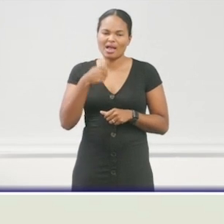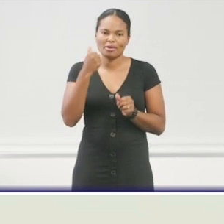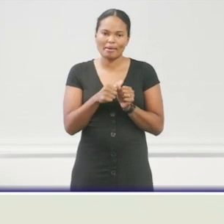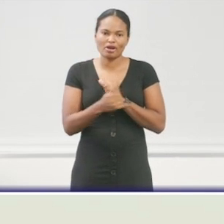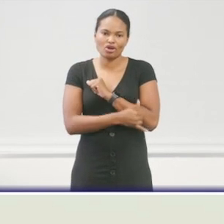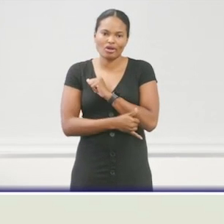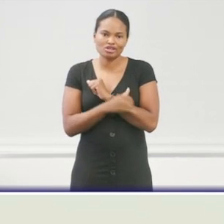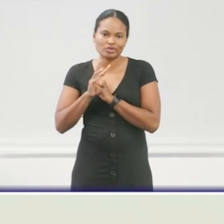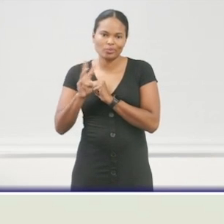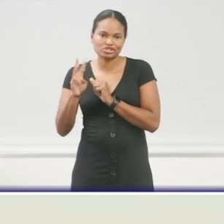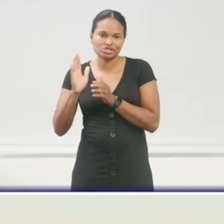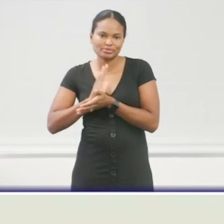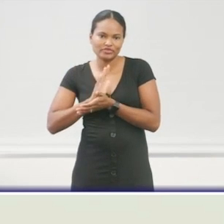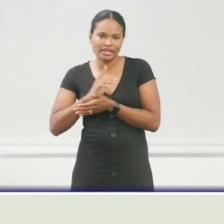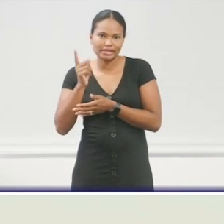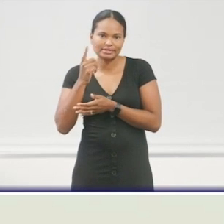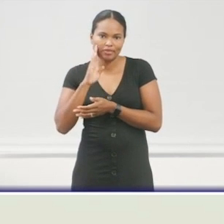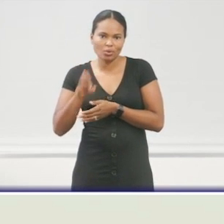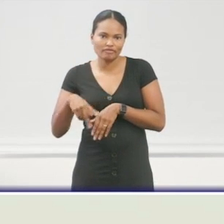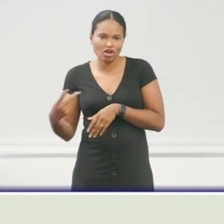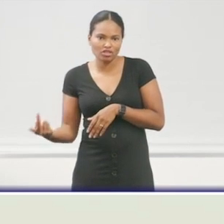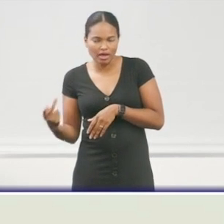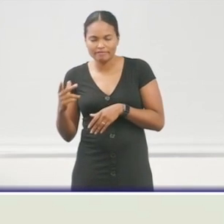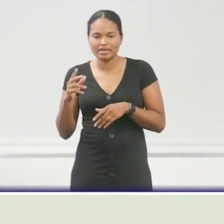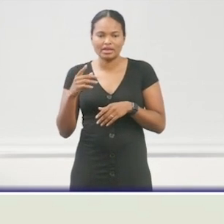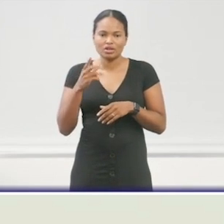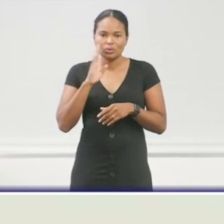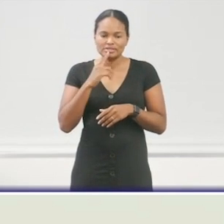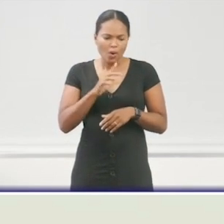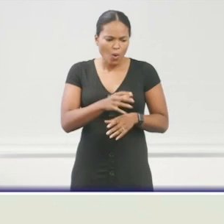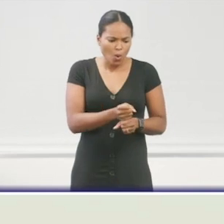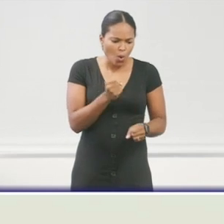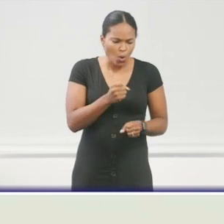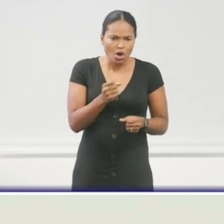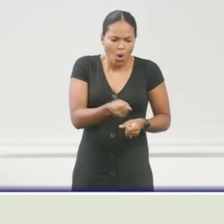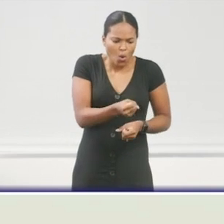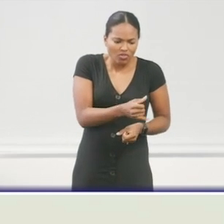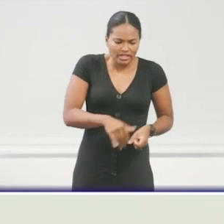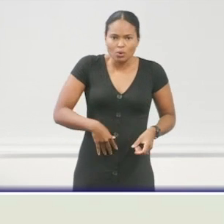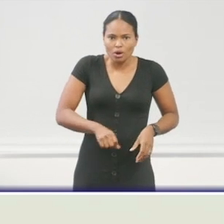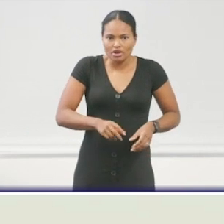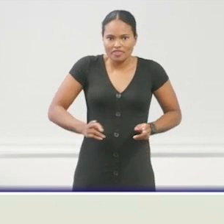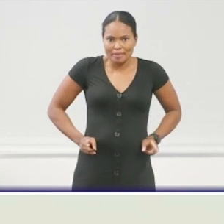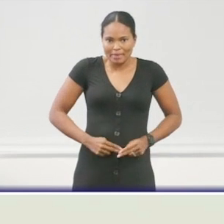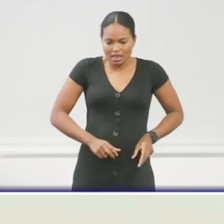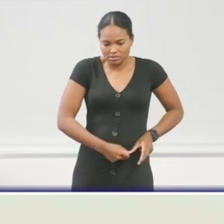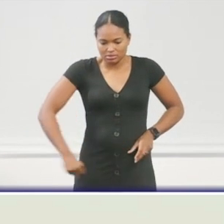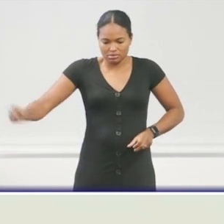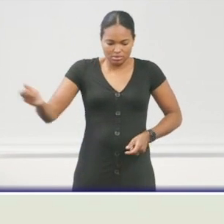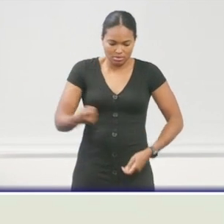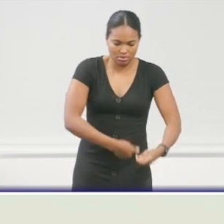somebody would fall off something and they're like, hey, bite on this. I'm gonna hold this belt until you stop bleeding.